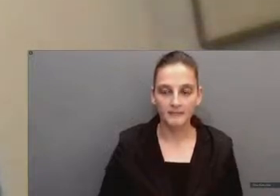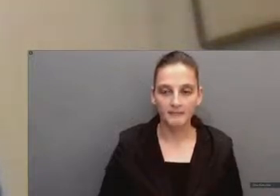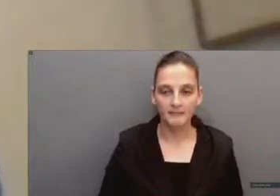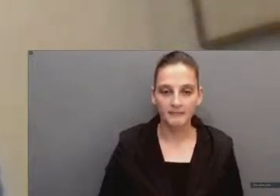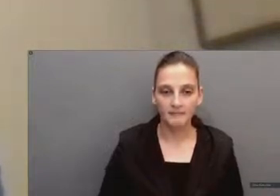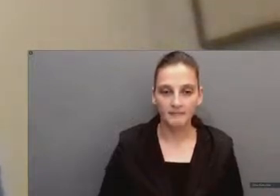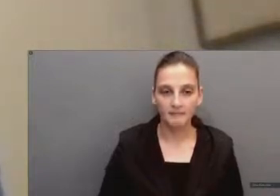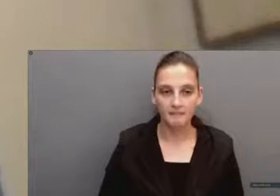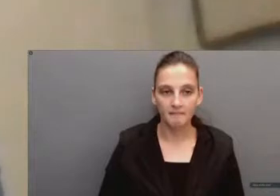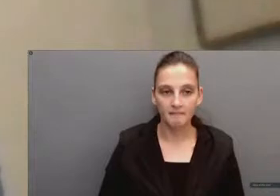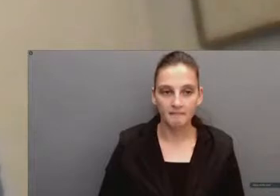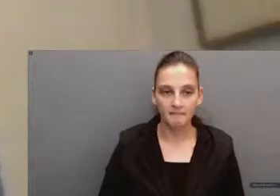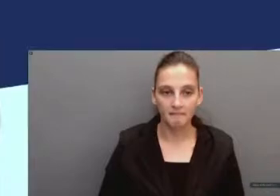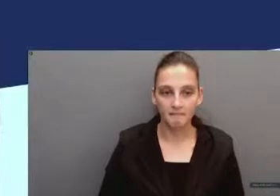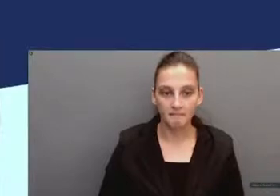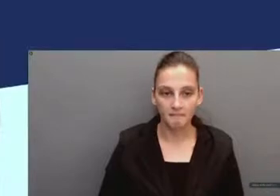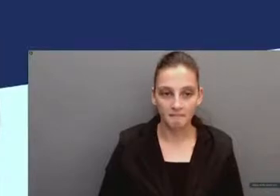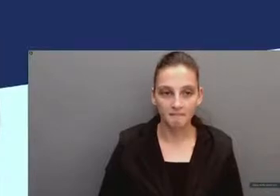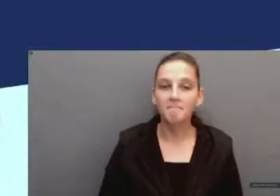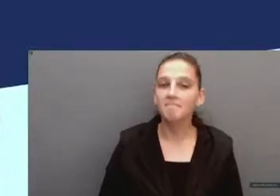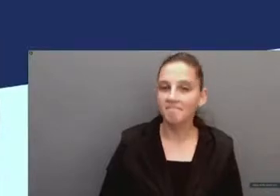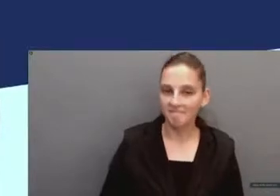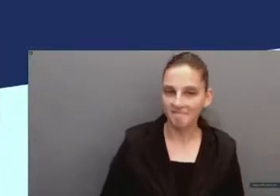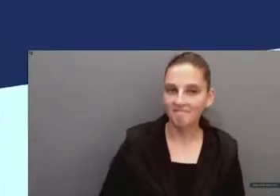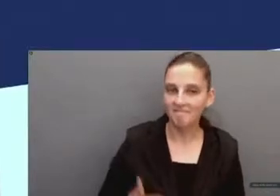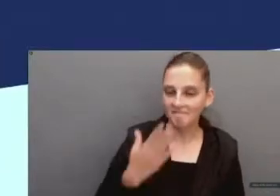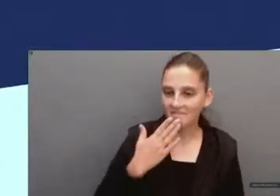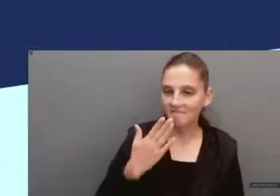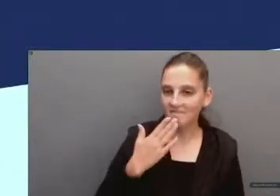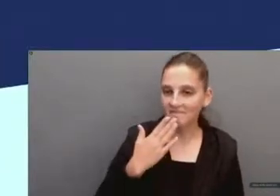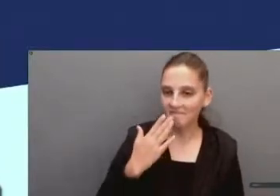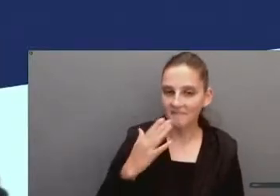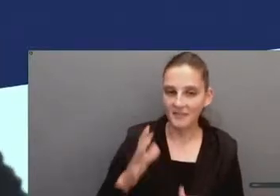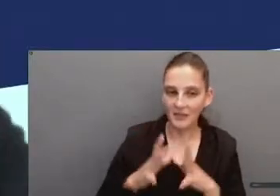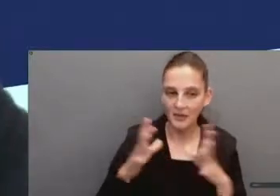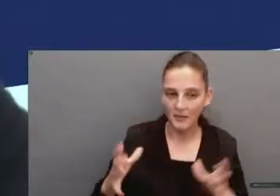Great. Thank you so much, Chair Yoon.